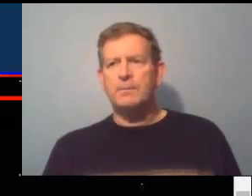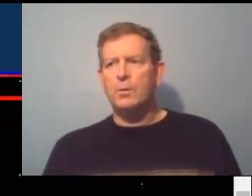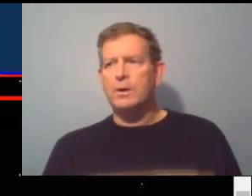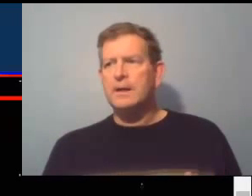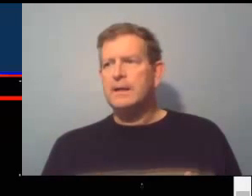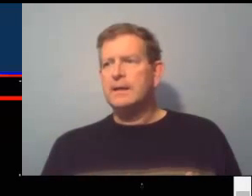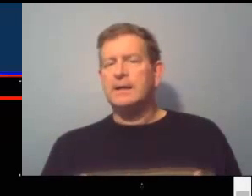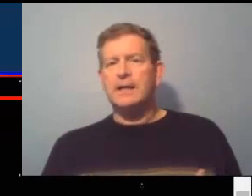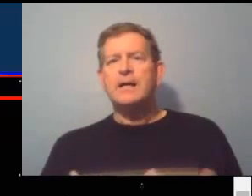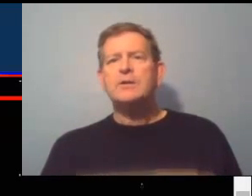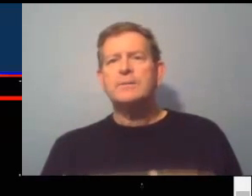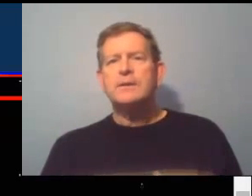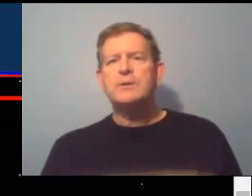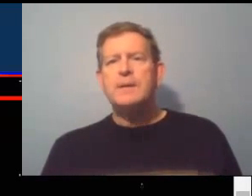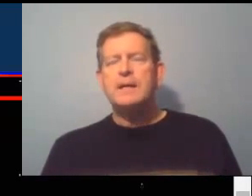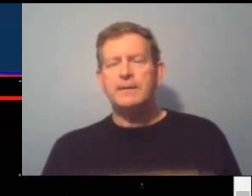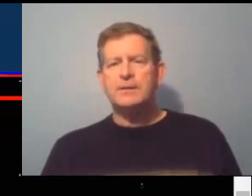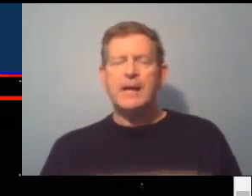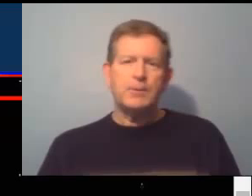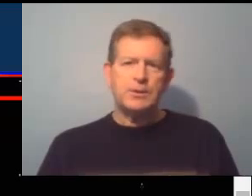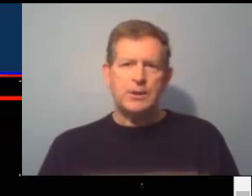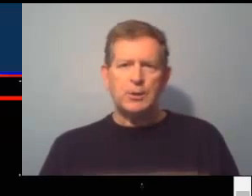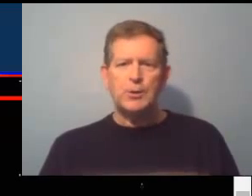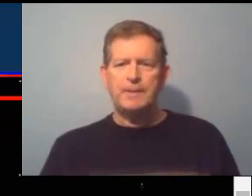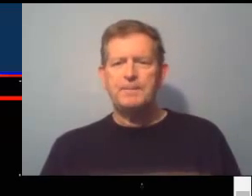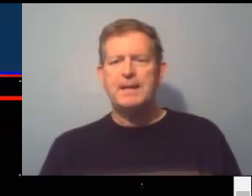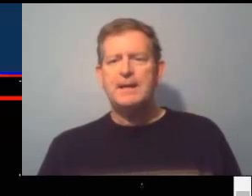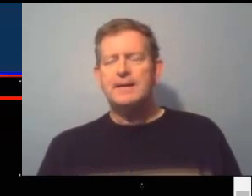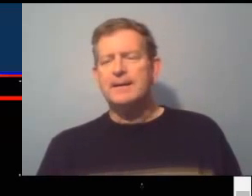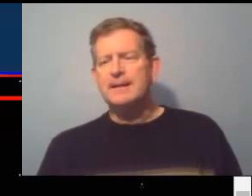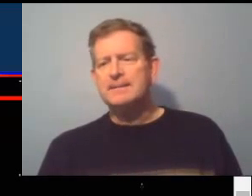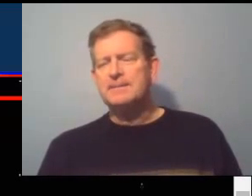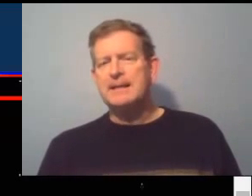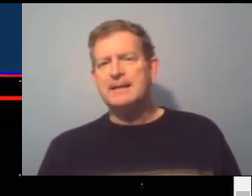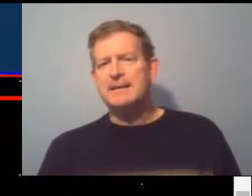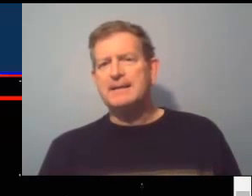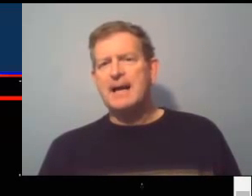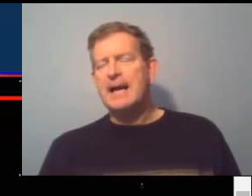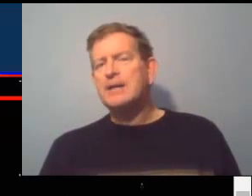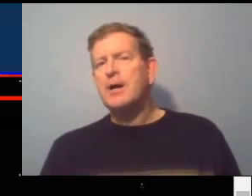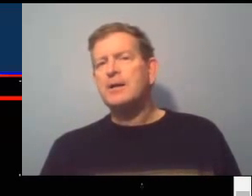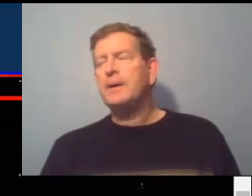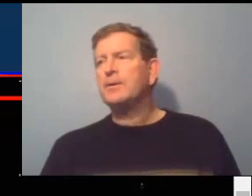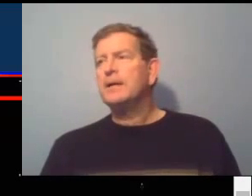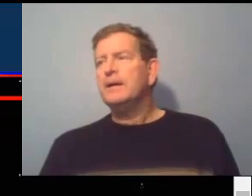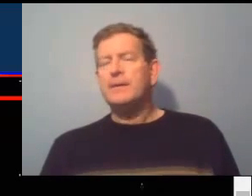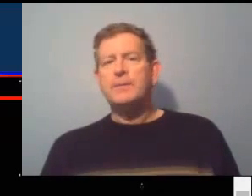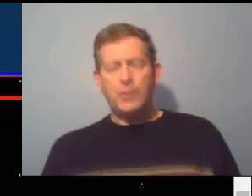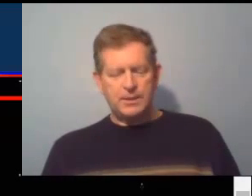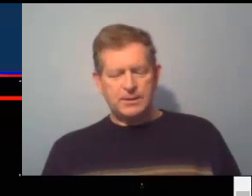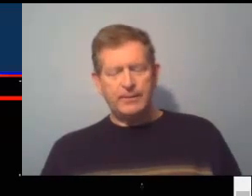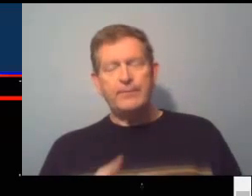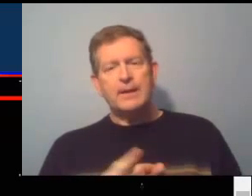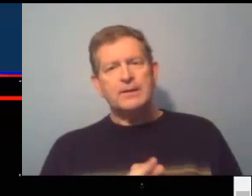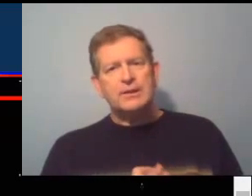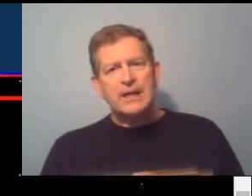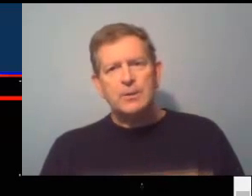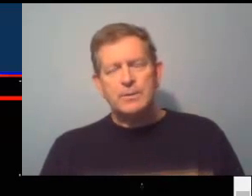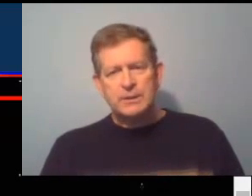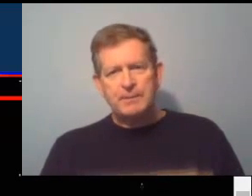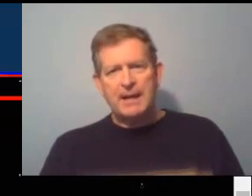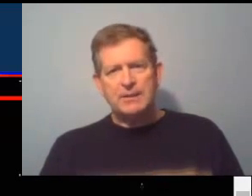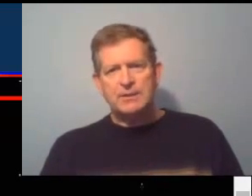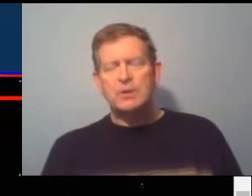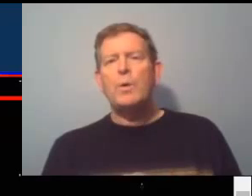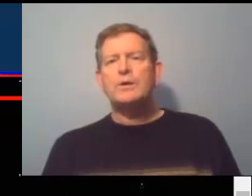fluency, to become more accustomed to speaking this language that you're learning. I talked about the importance of giving